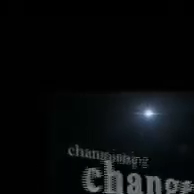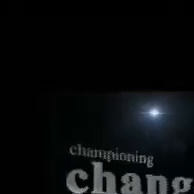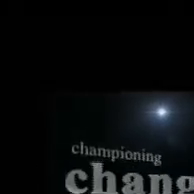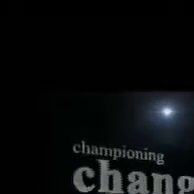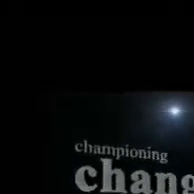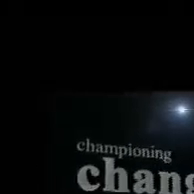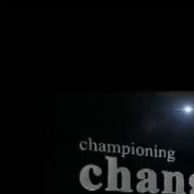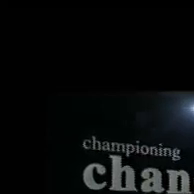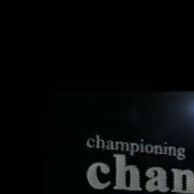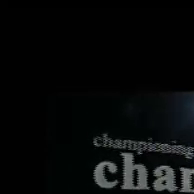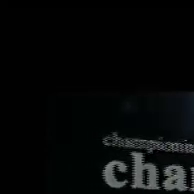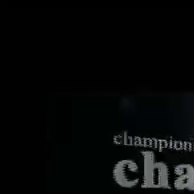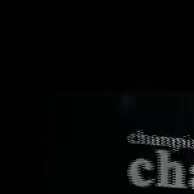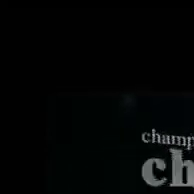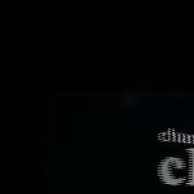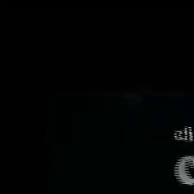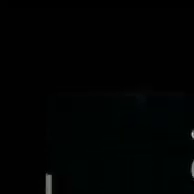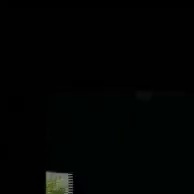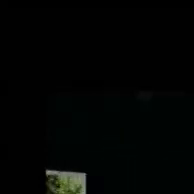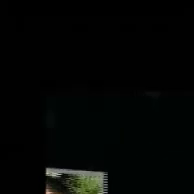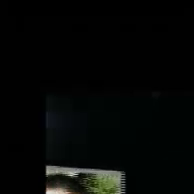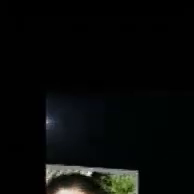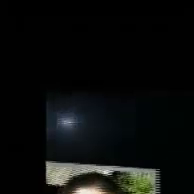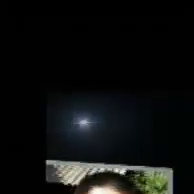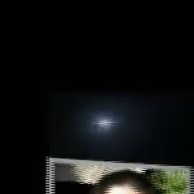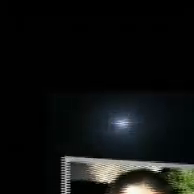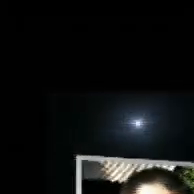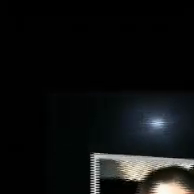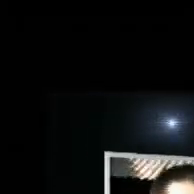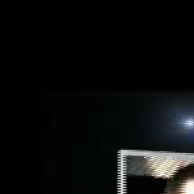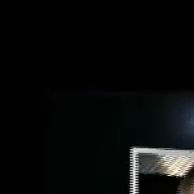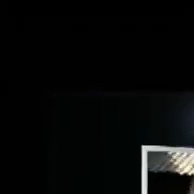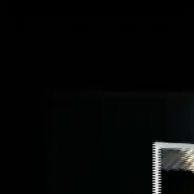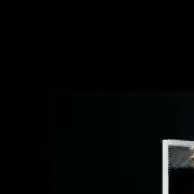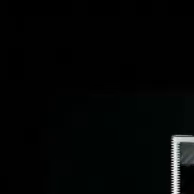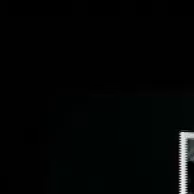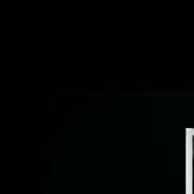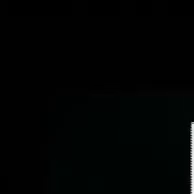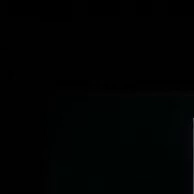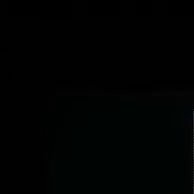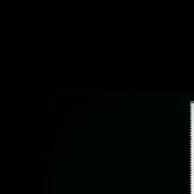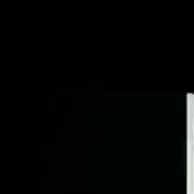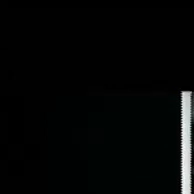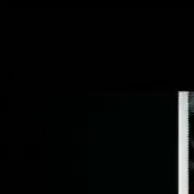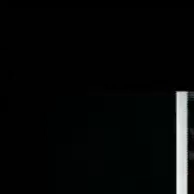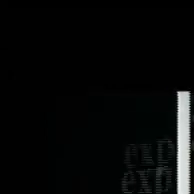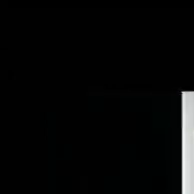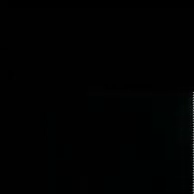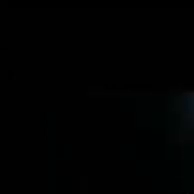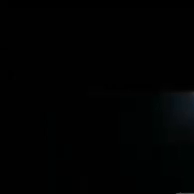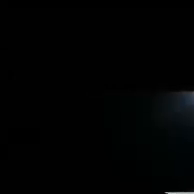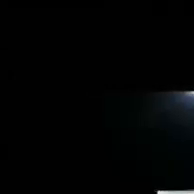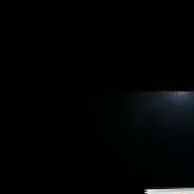Individuals who have committed themselves to do very interesting and different things in many varied